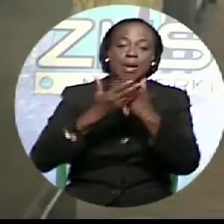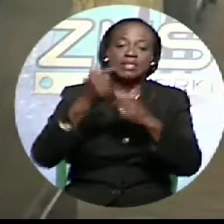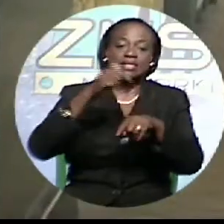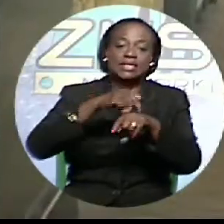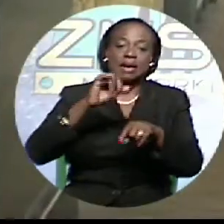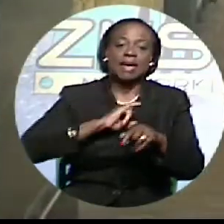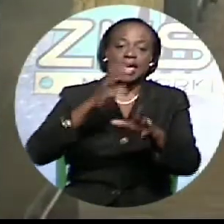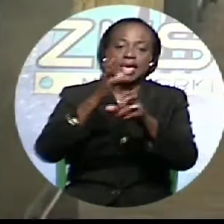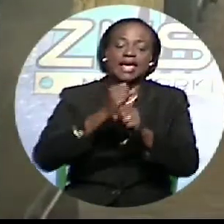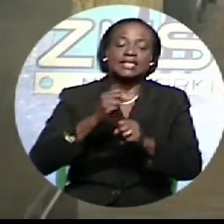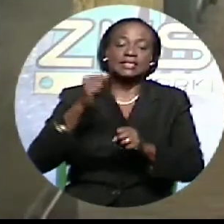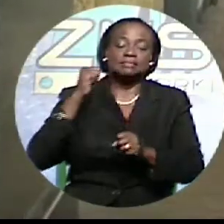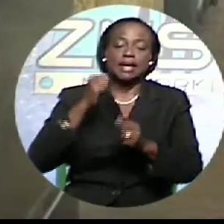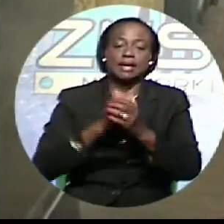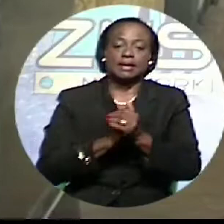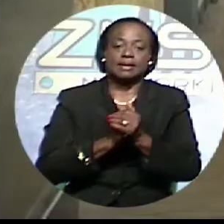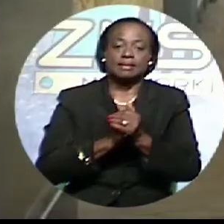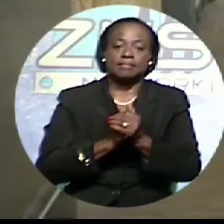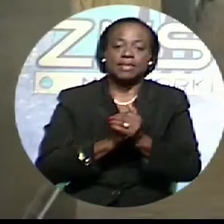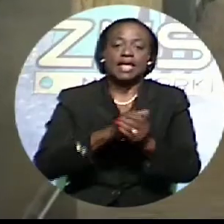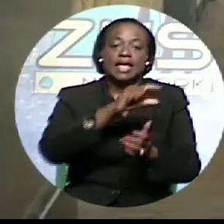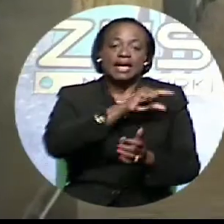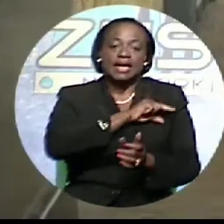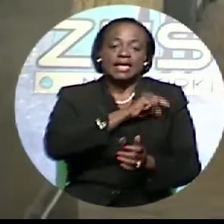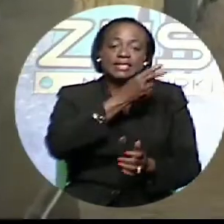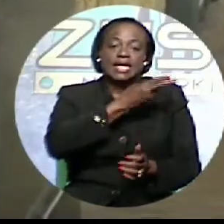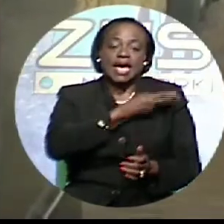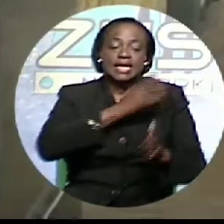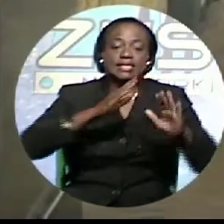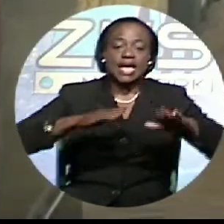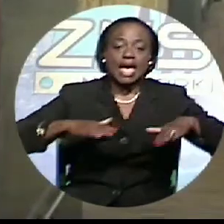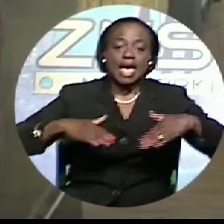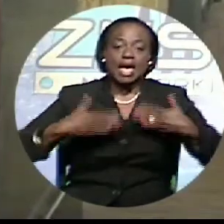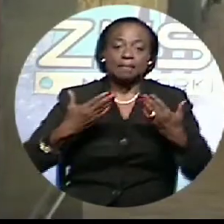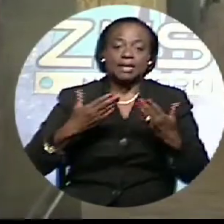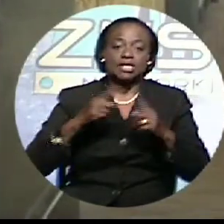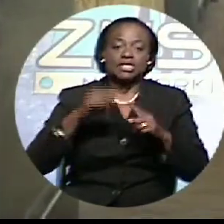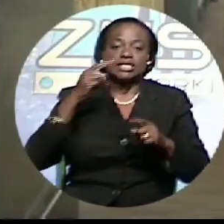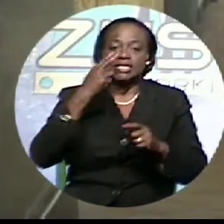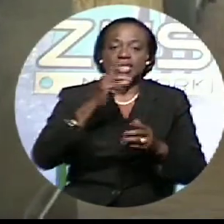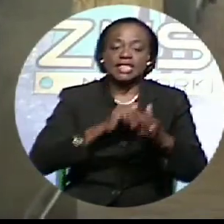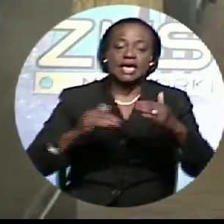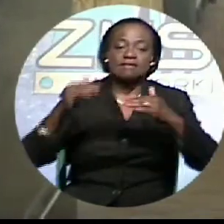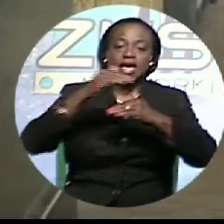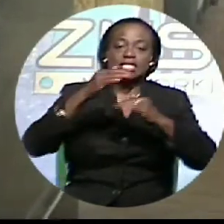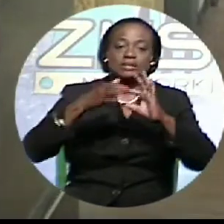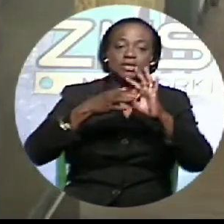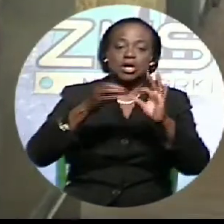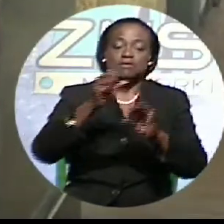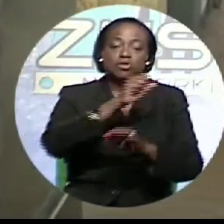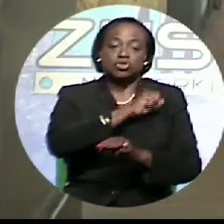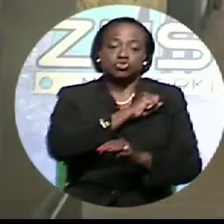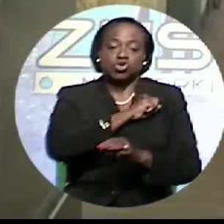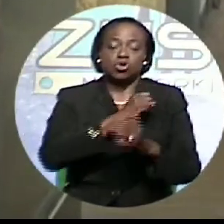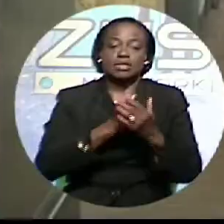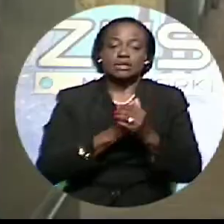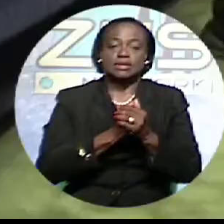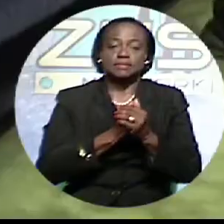Minister of Transport and Aviation, the Honorable Glenys Hanna Martin, is happy to see the advancement for Strachan, saying that she's qualified on so many